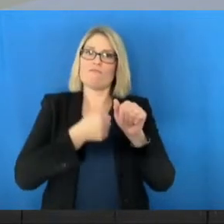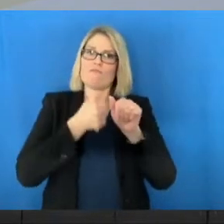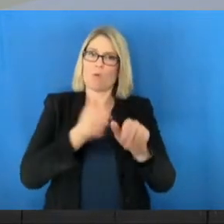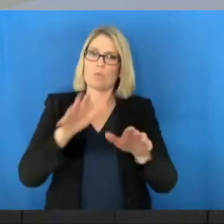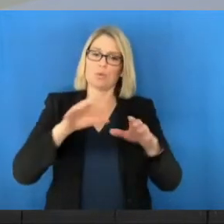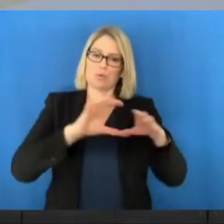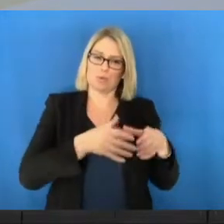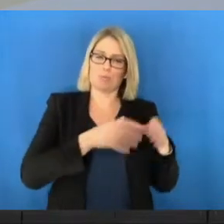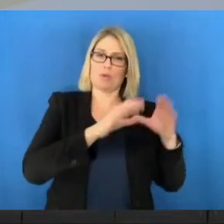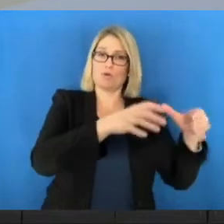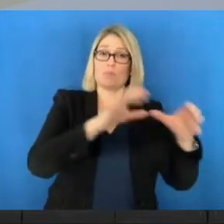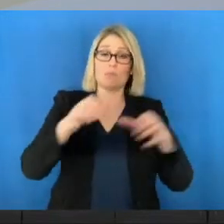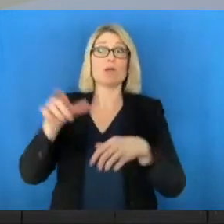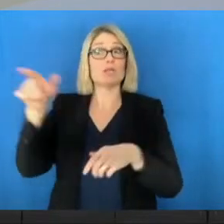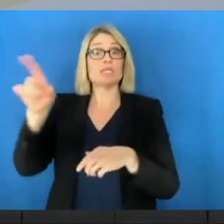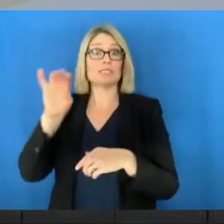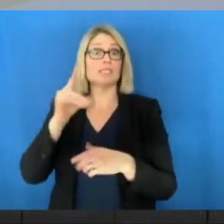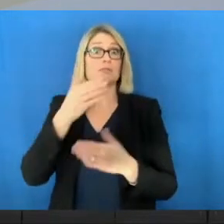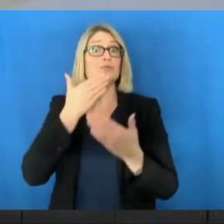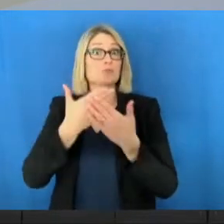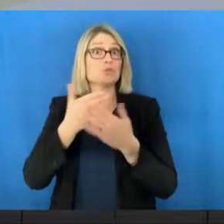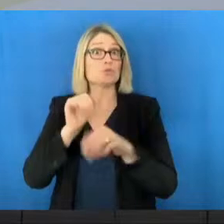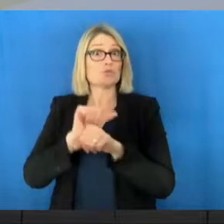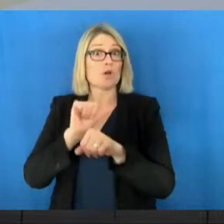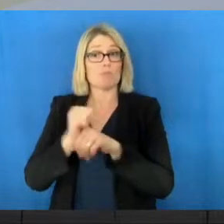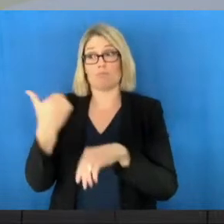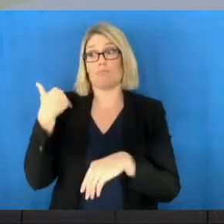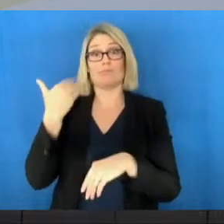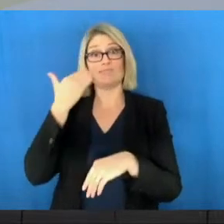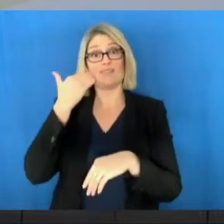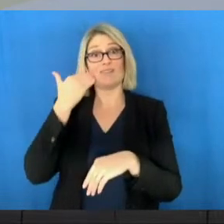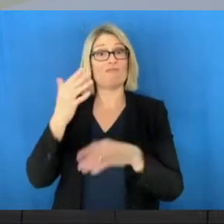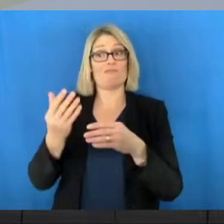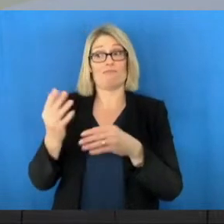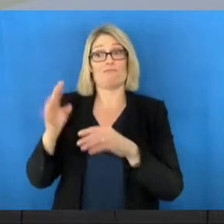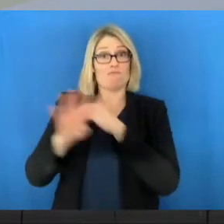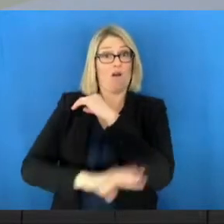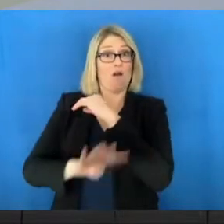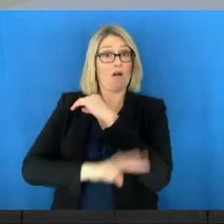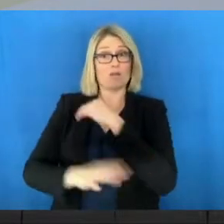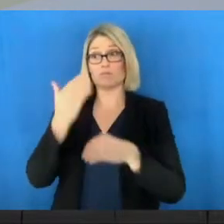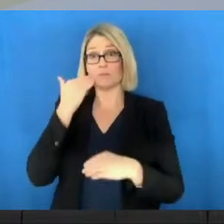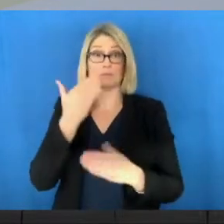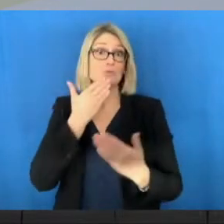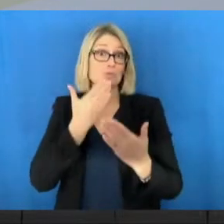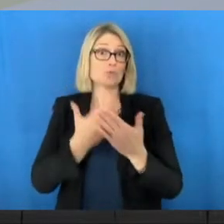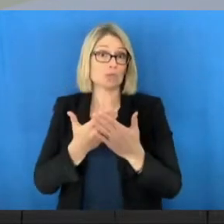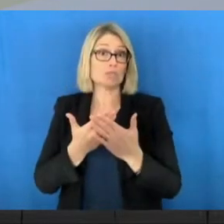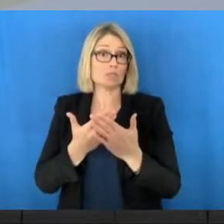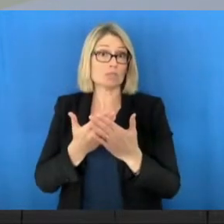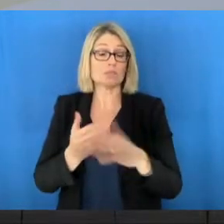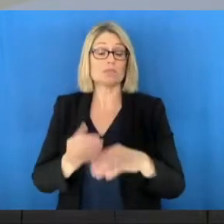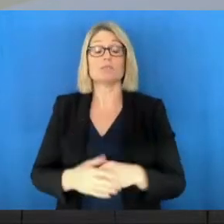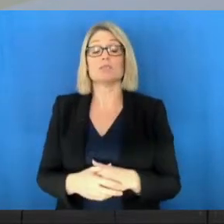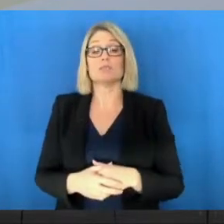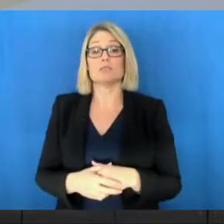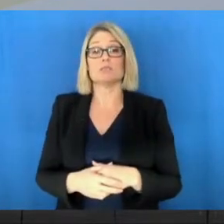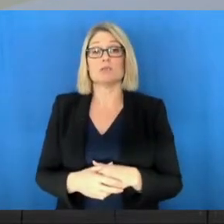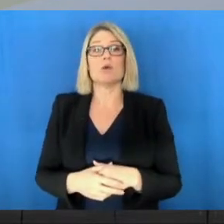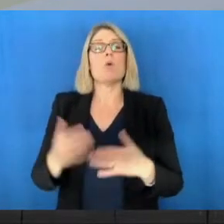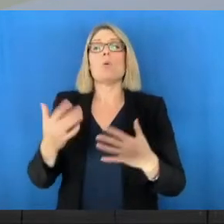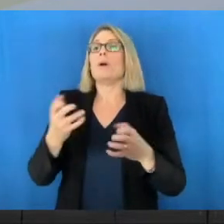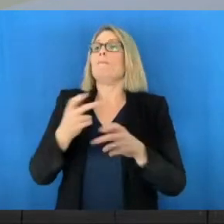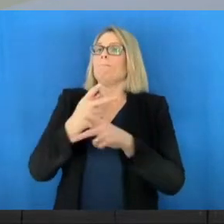did a very good job in the fall, and We just want to make sure that we're